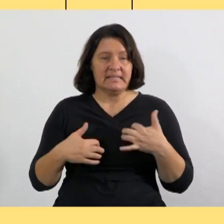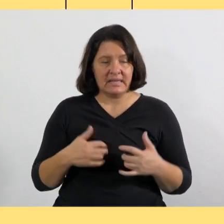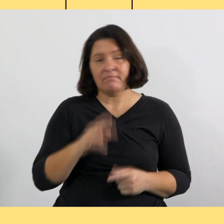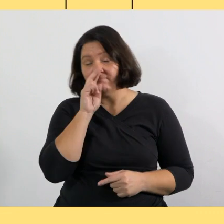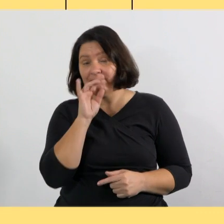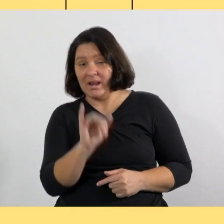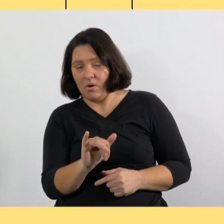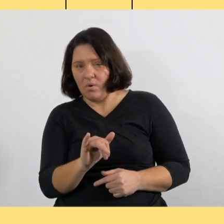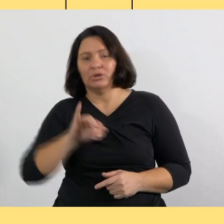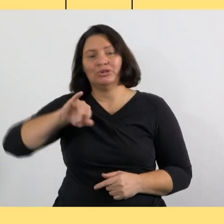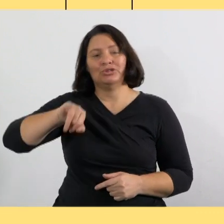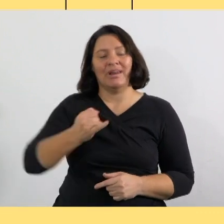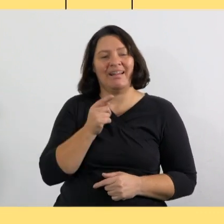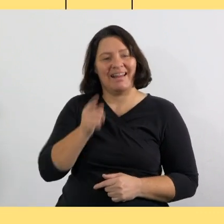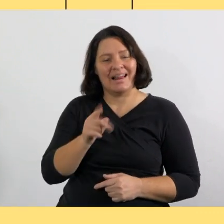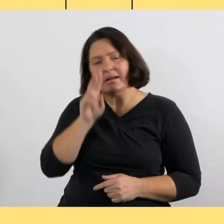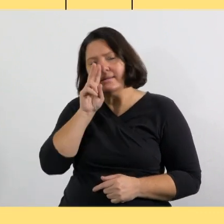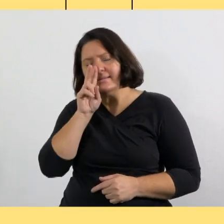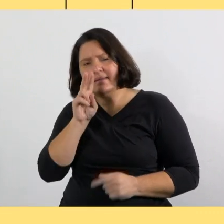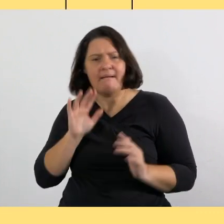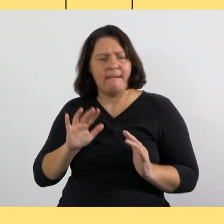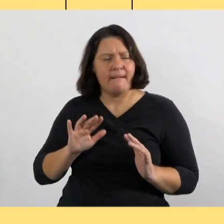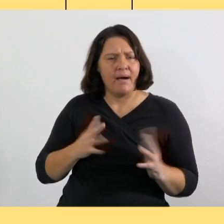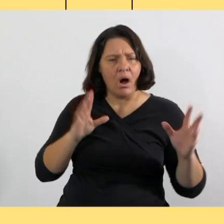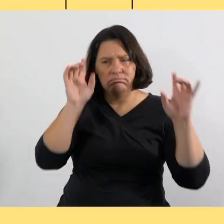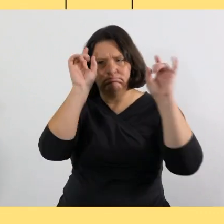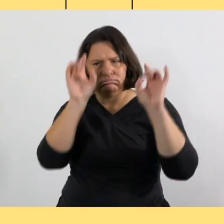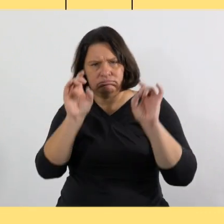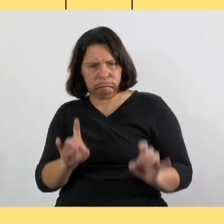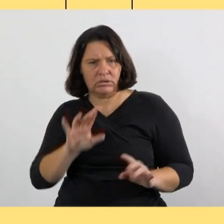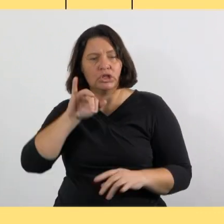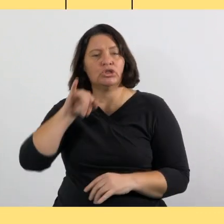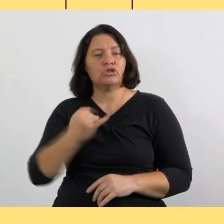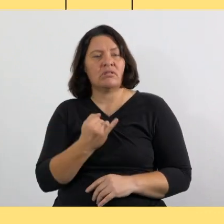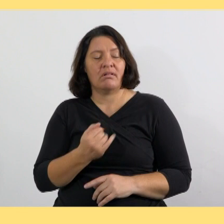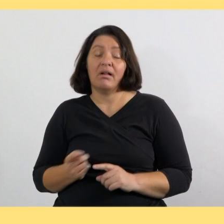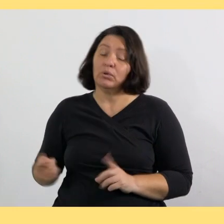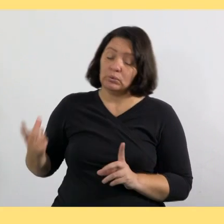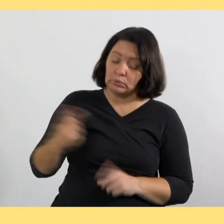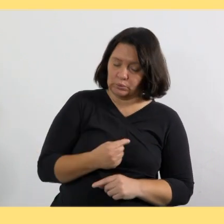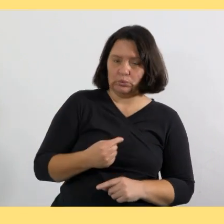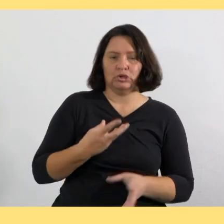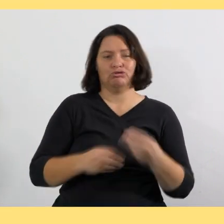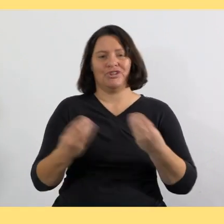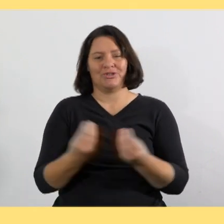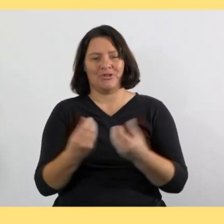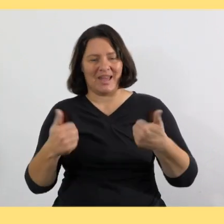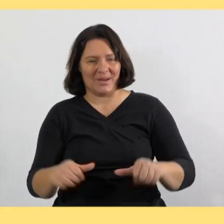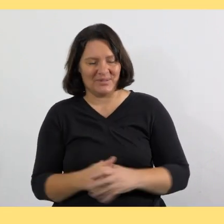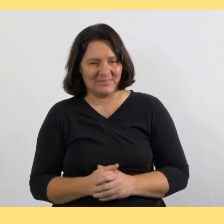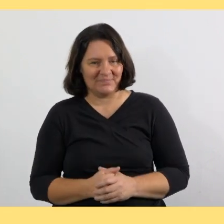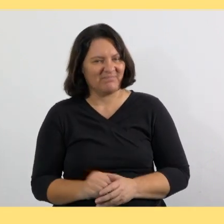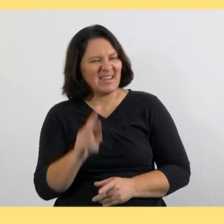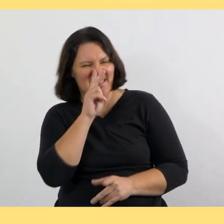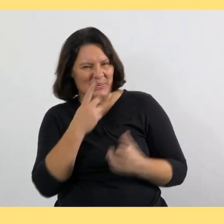post from those journals to my trading stock account. Let's see how we can do that. With me here, I